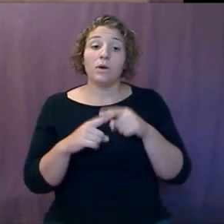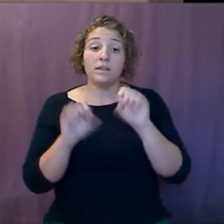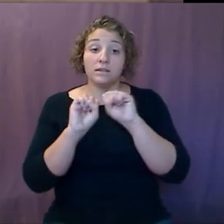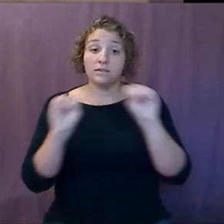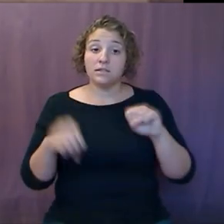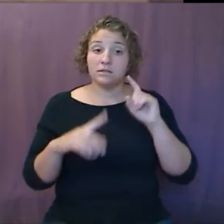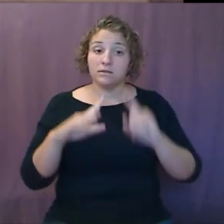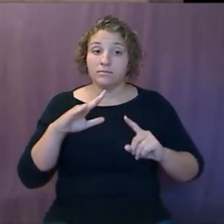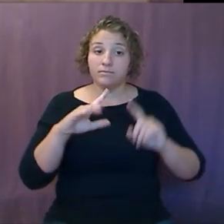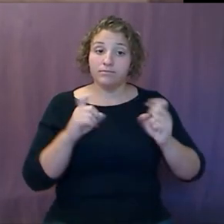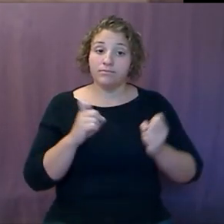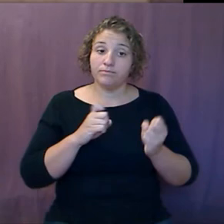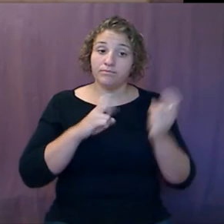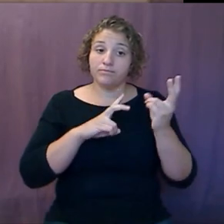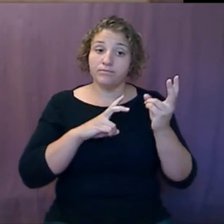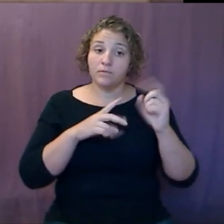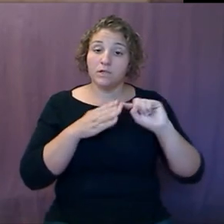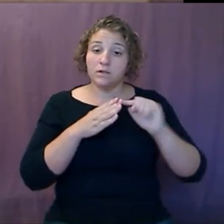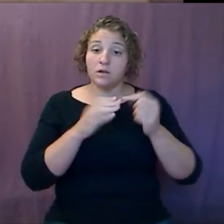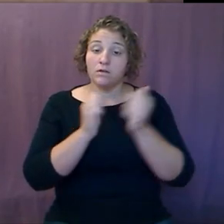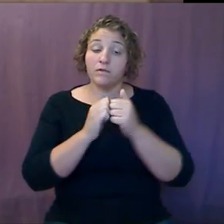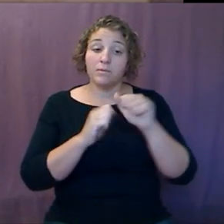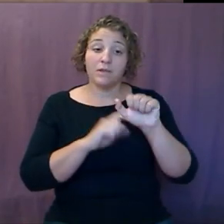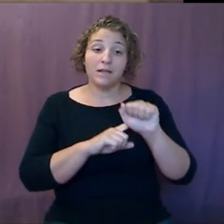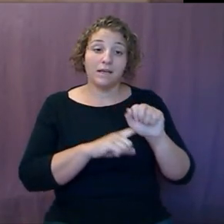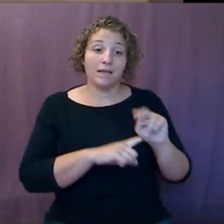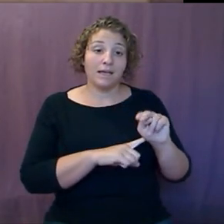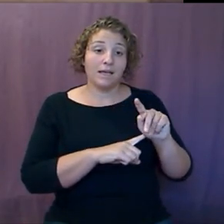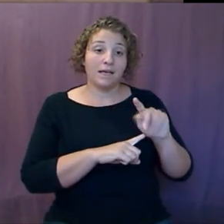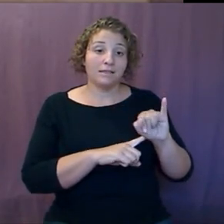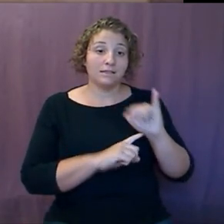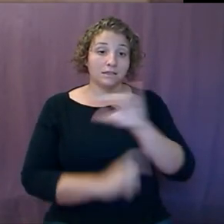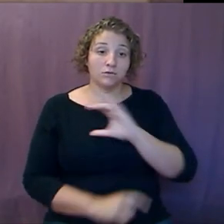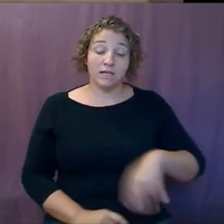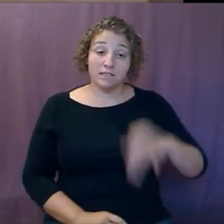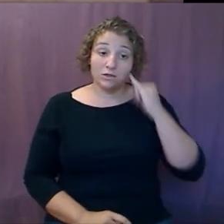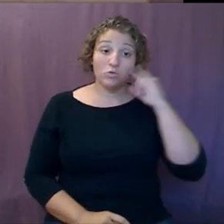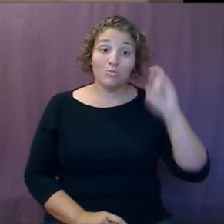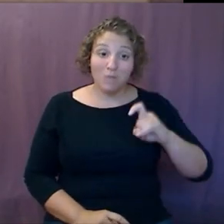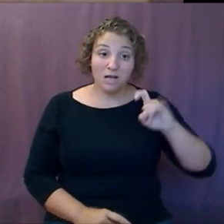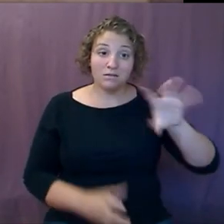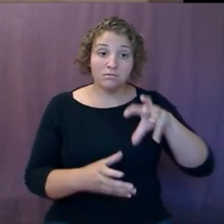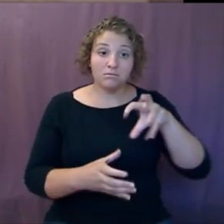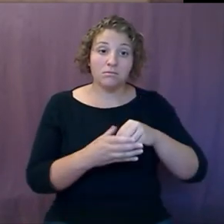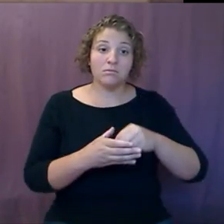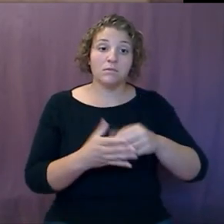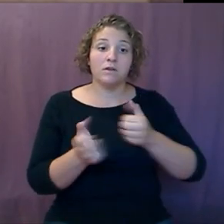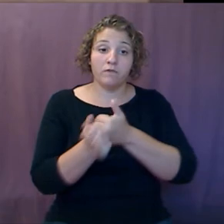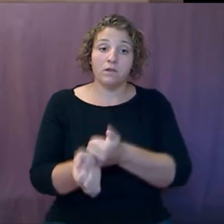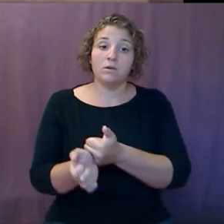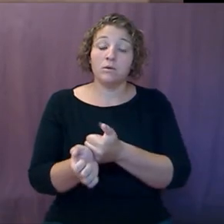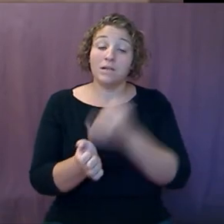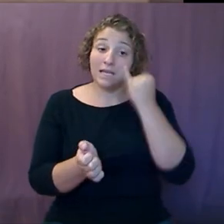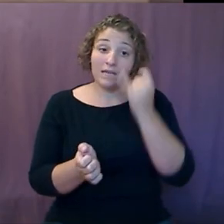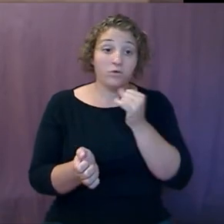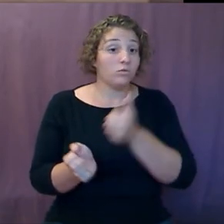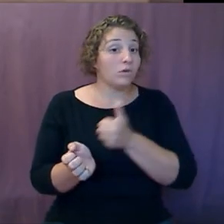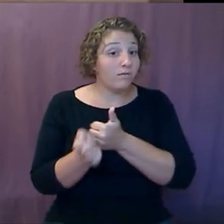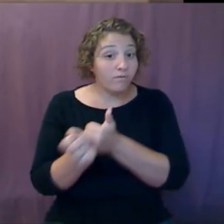by the antichrist no matter who you are you will have to participate and if you do not participate then it is going to cost you your life